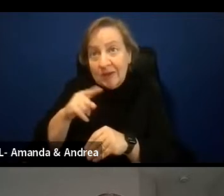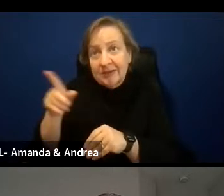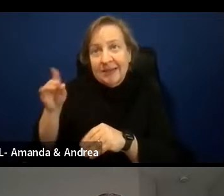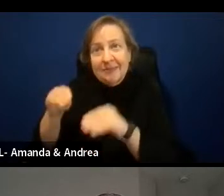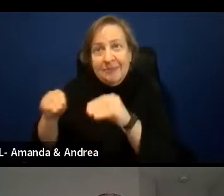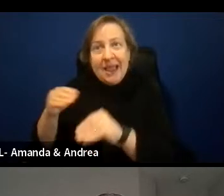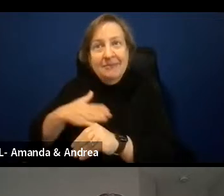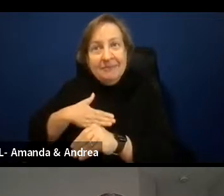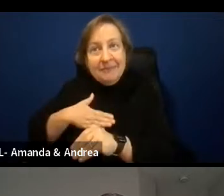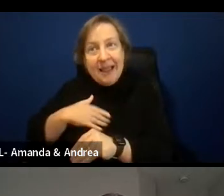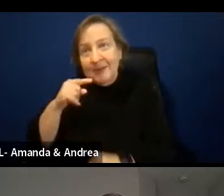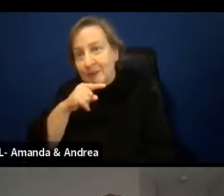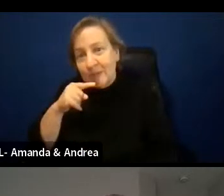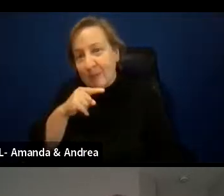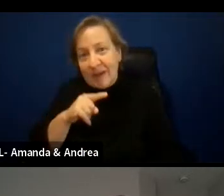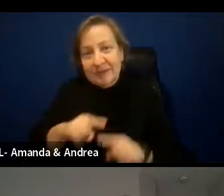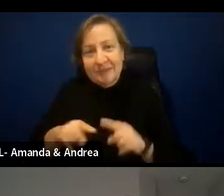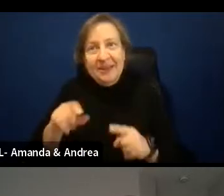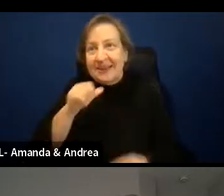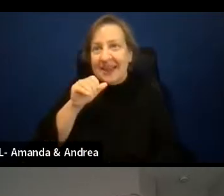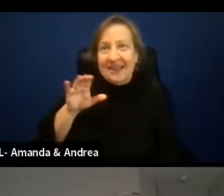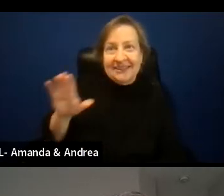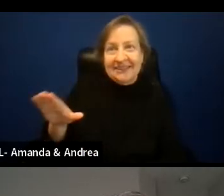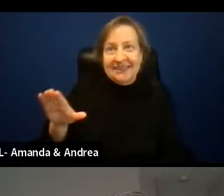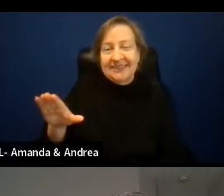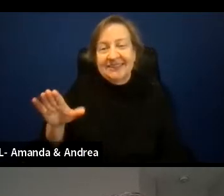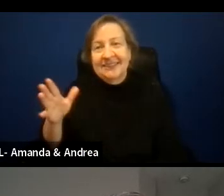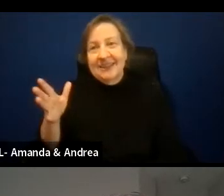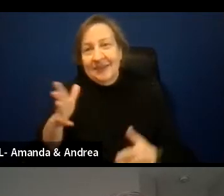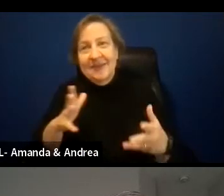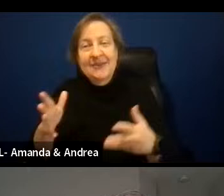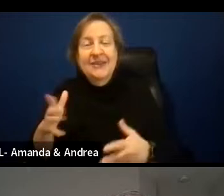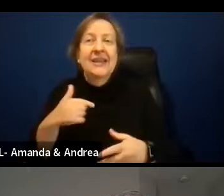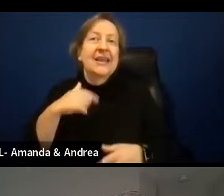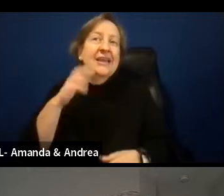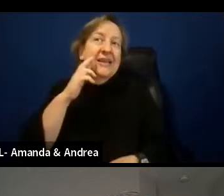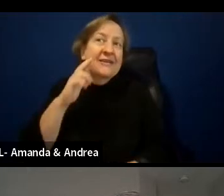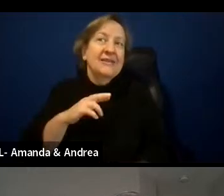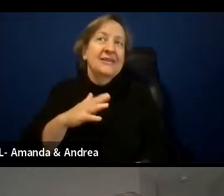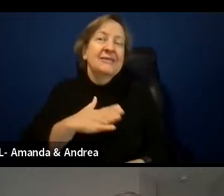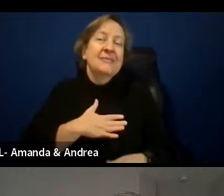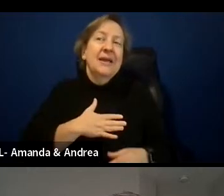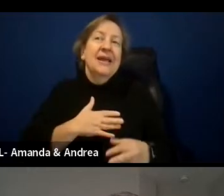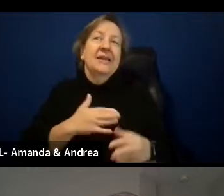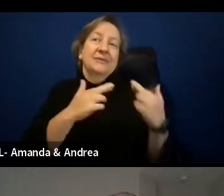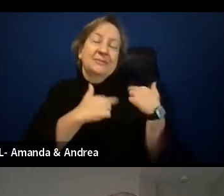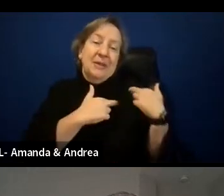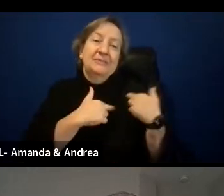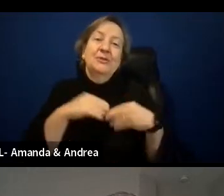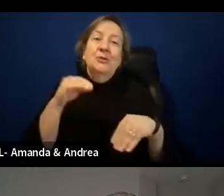toothbrush, but our toothbrushes. So I realized that's my responsibility.